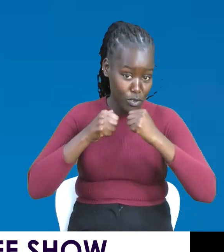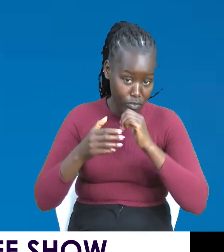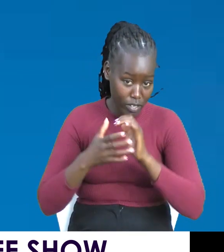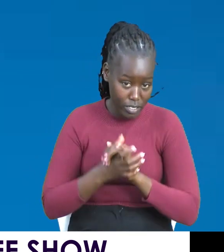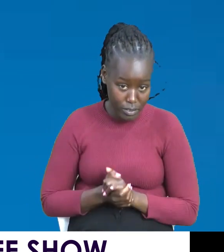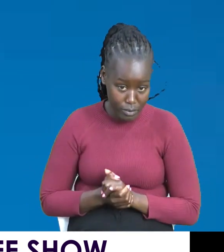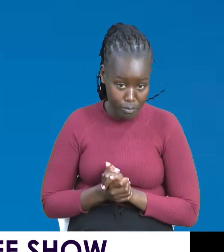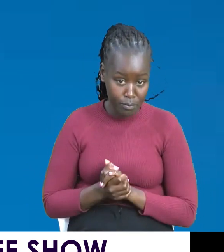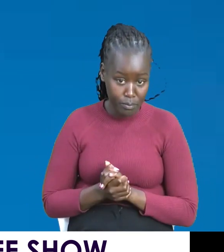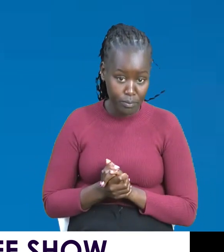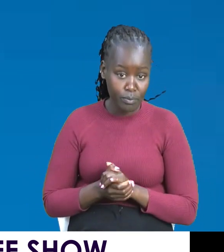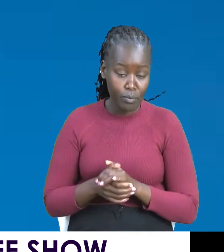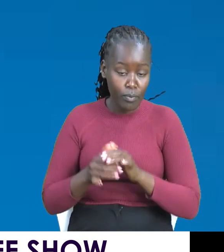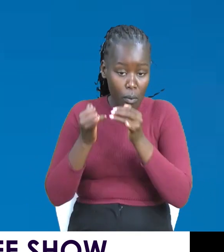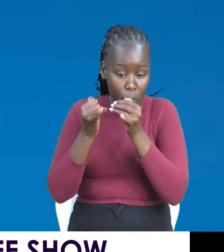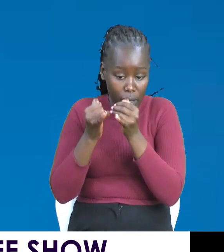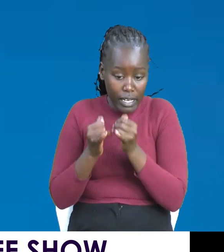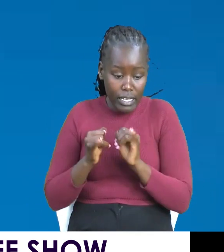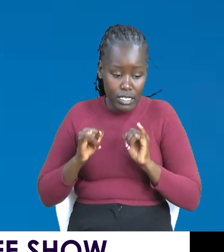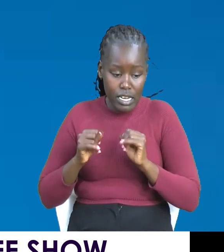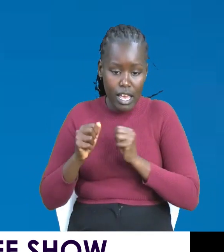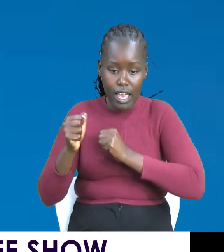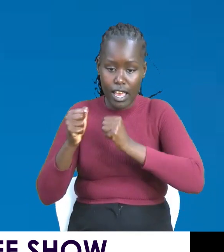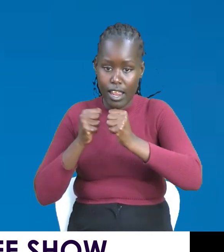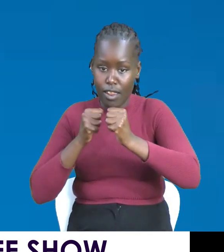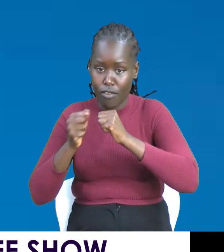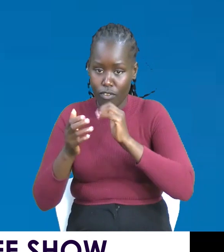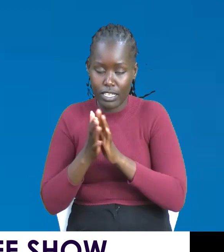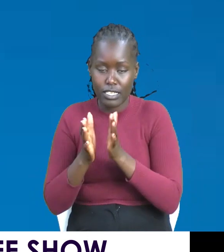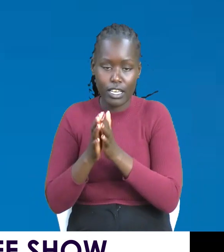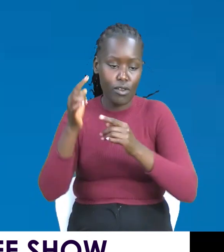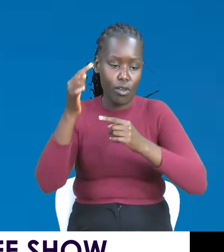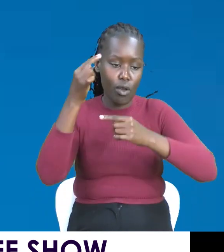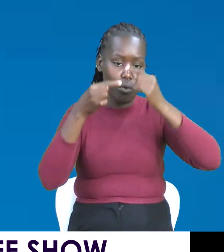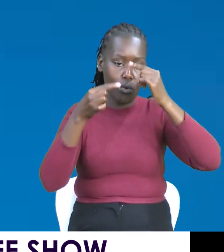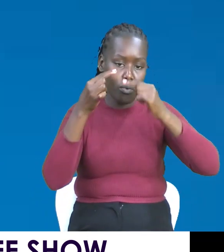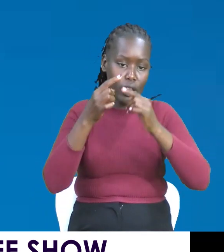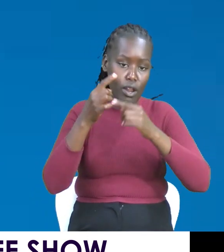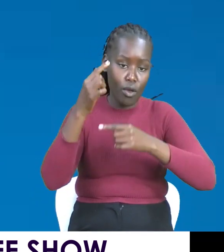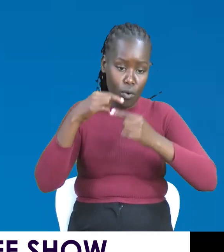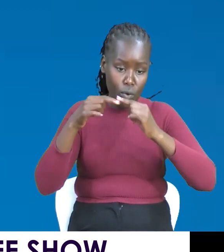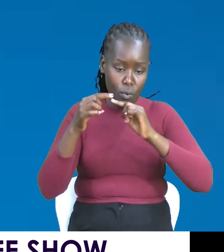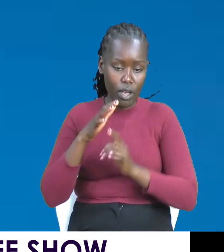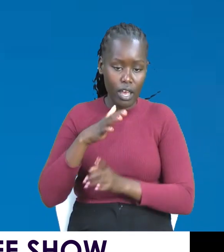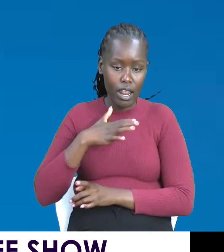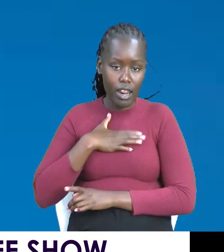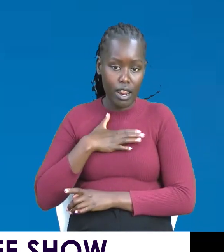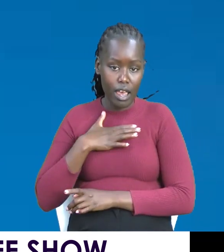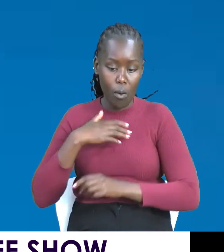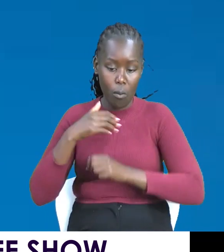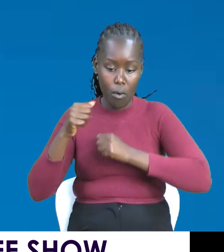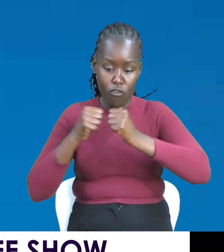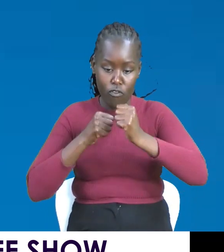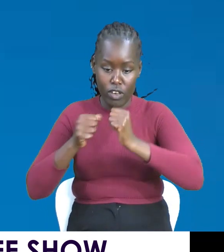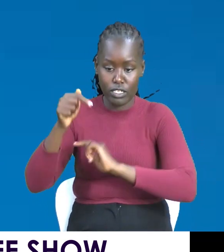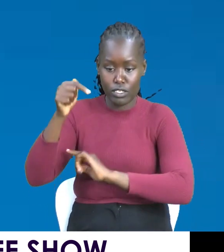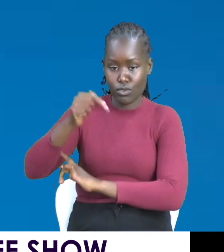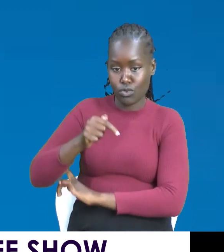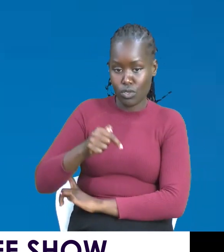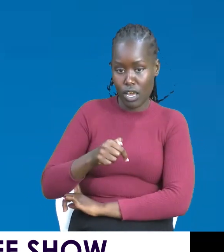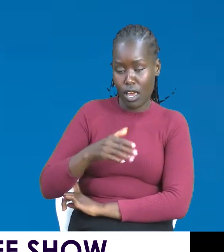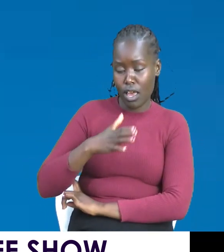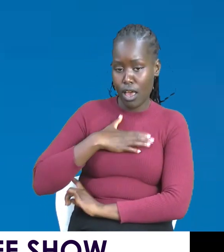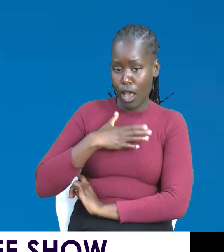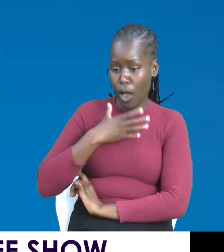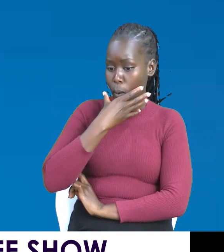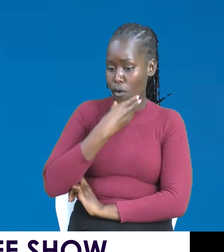can fold our sleeves and we can fight our Goliaths and win. We can win our battles of today. Our fathers fought